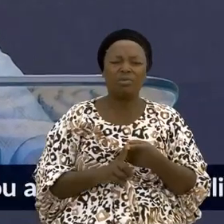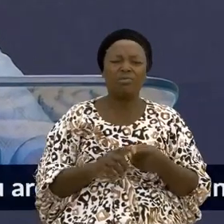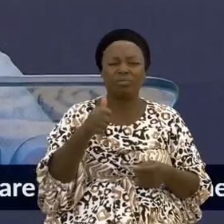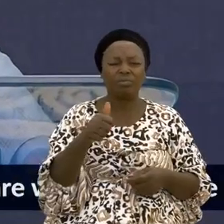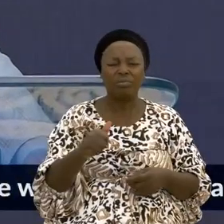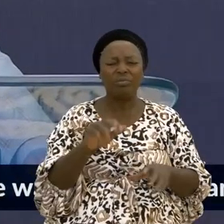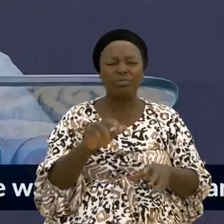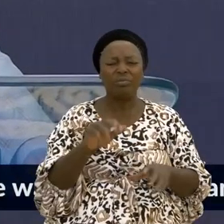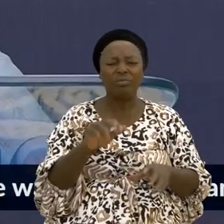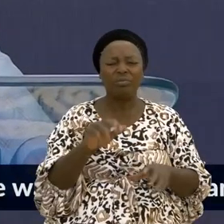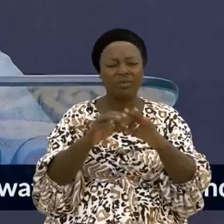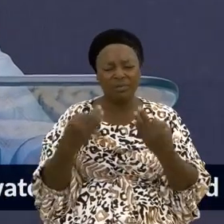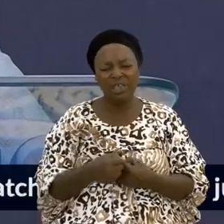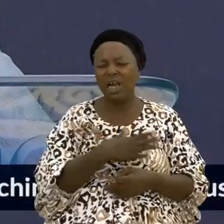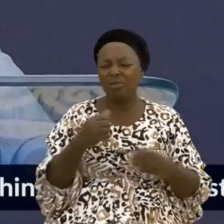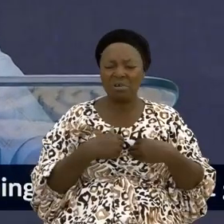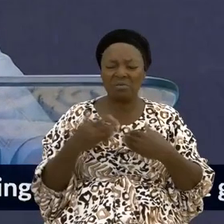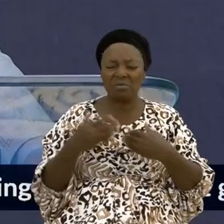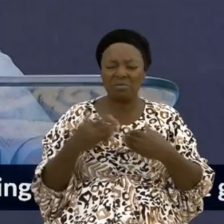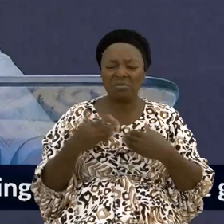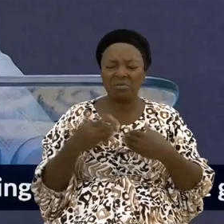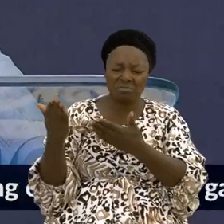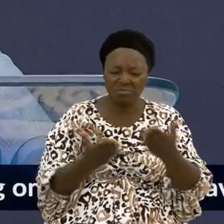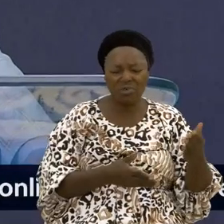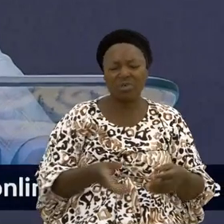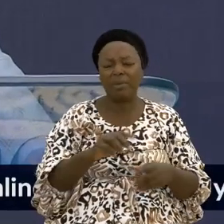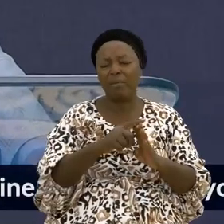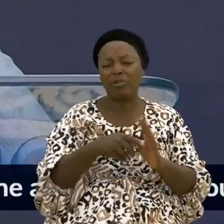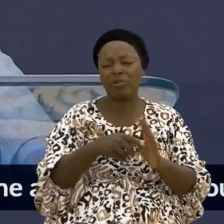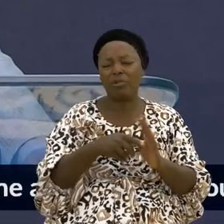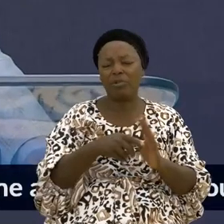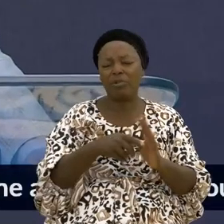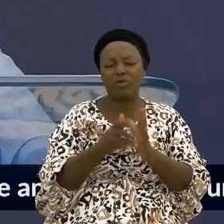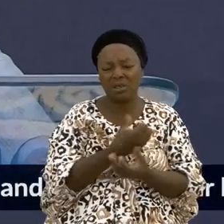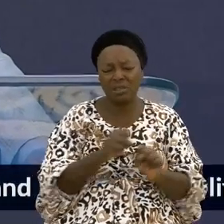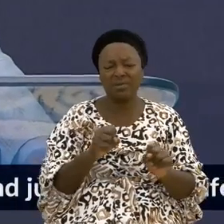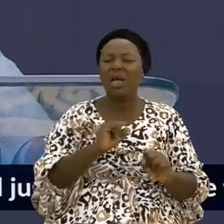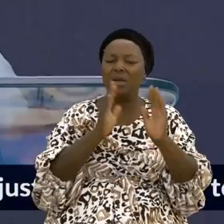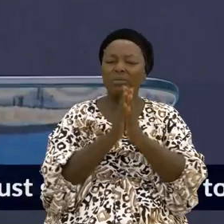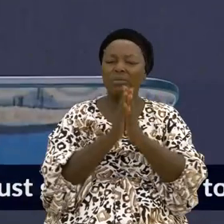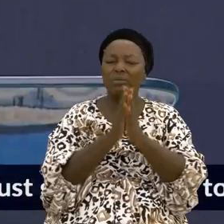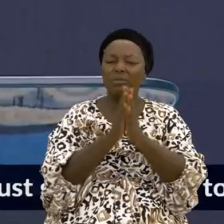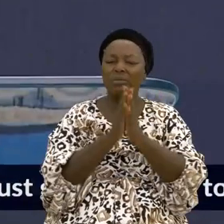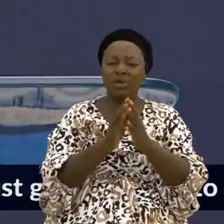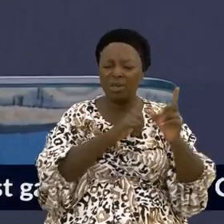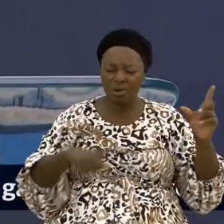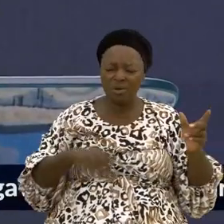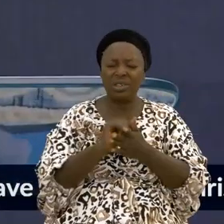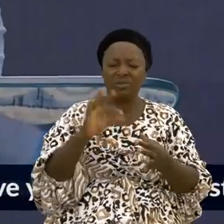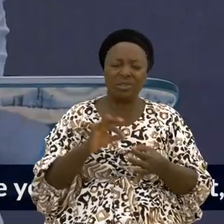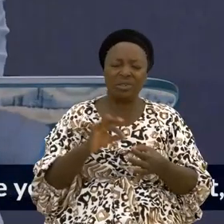you have brought them among those who are saved. I pray, Lord, that your